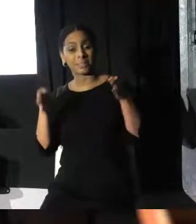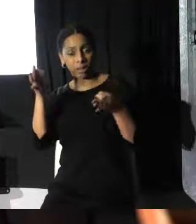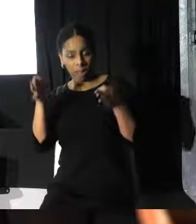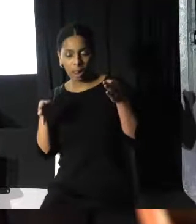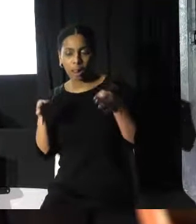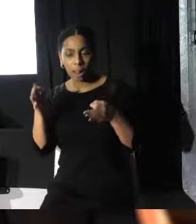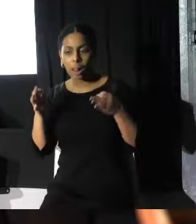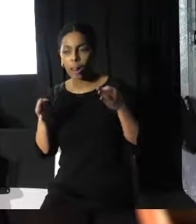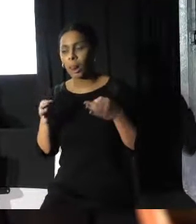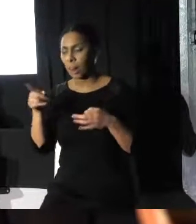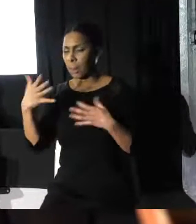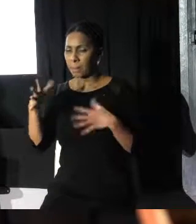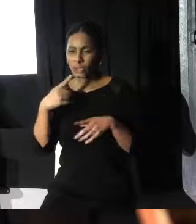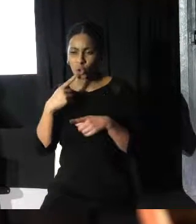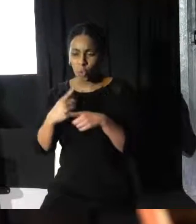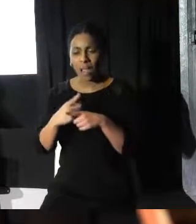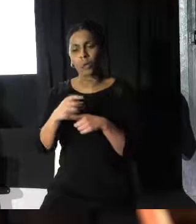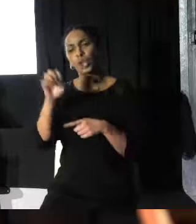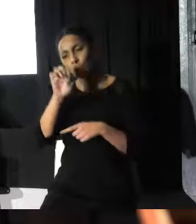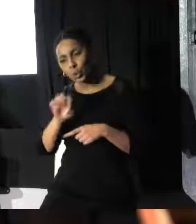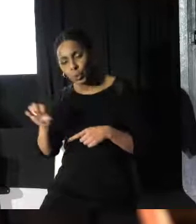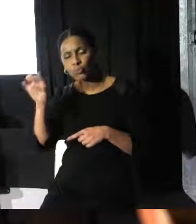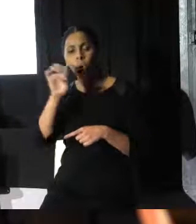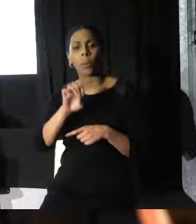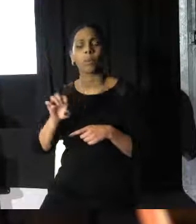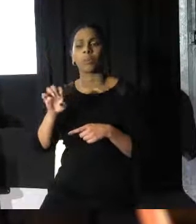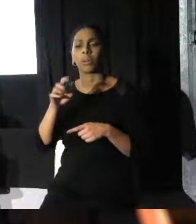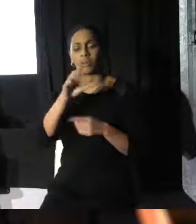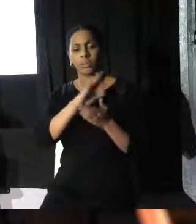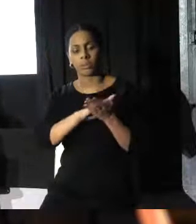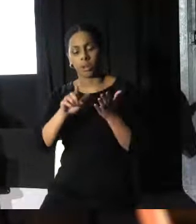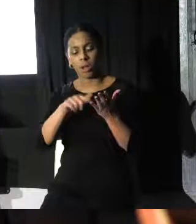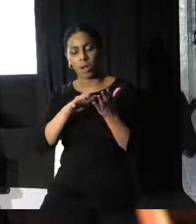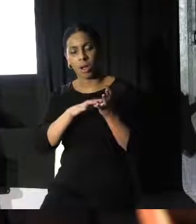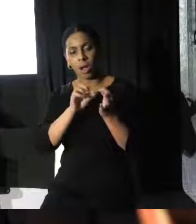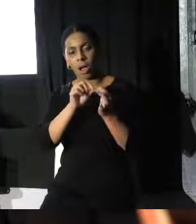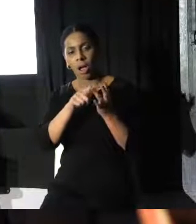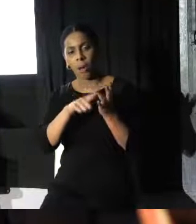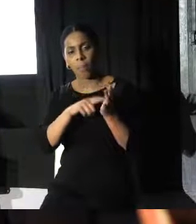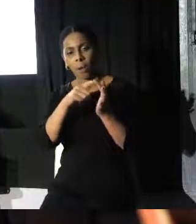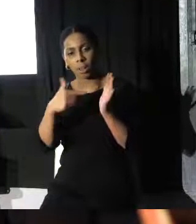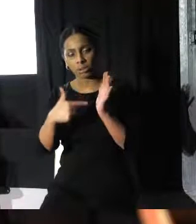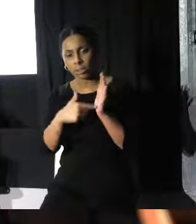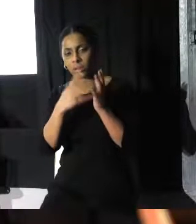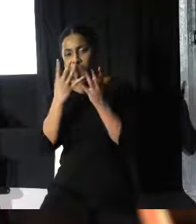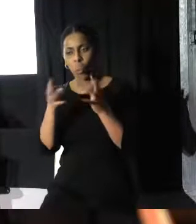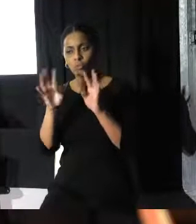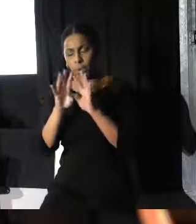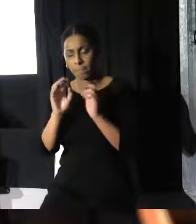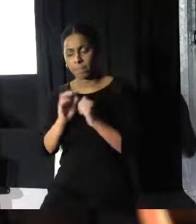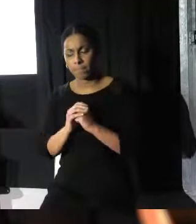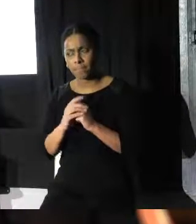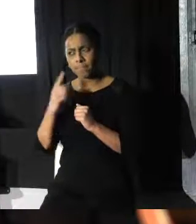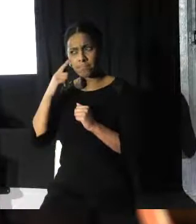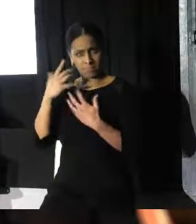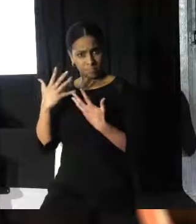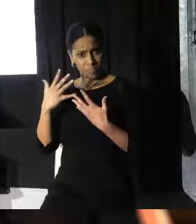lot about Europe and the Humboldt Forum. In a